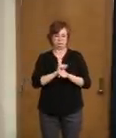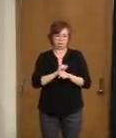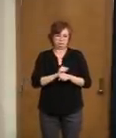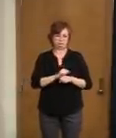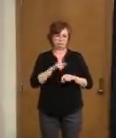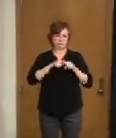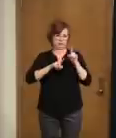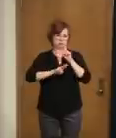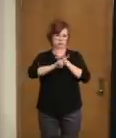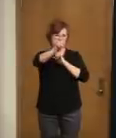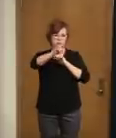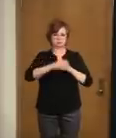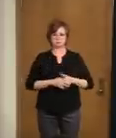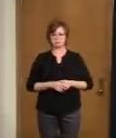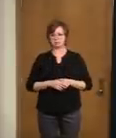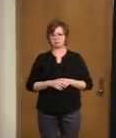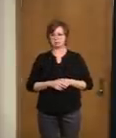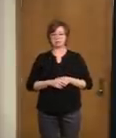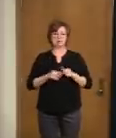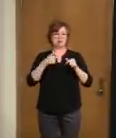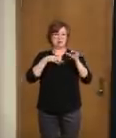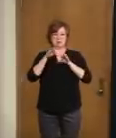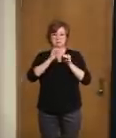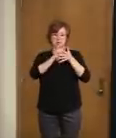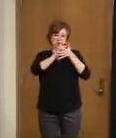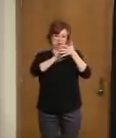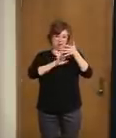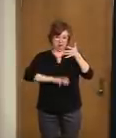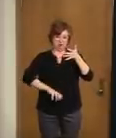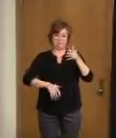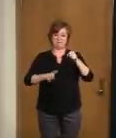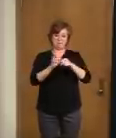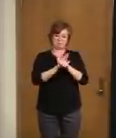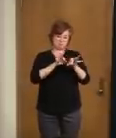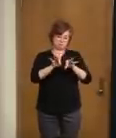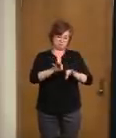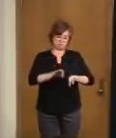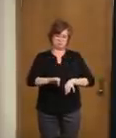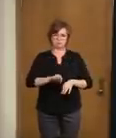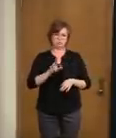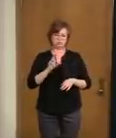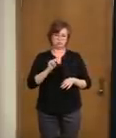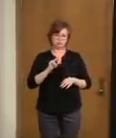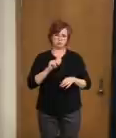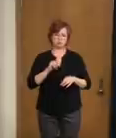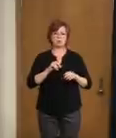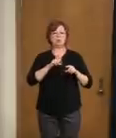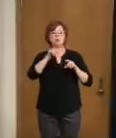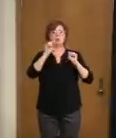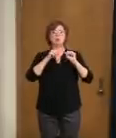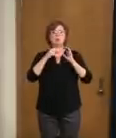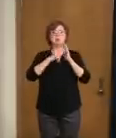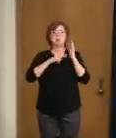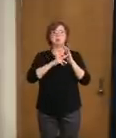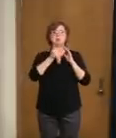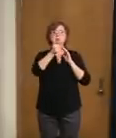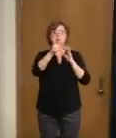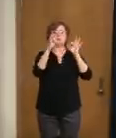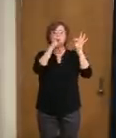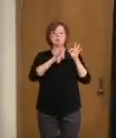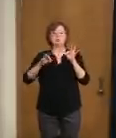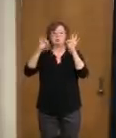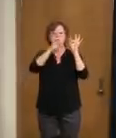So I won't spend a lot of time on all the slides. A lot of the information actually is on our dashboard. So obviously our case